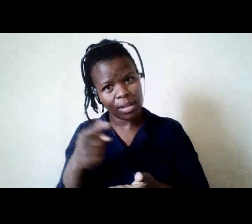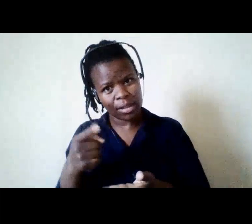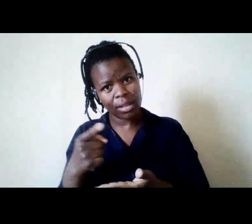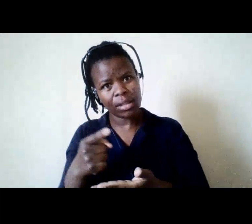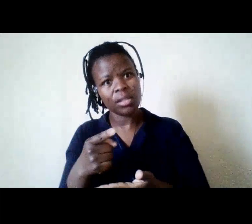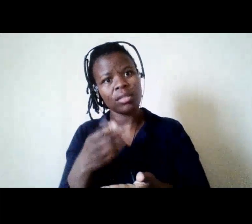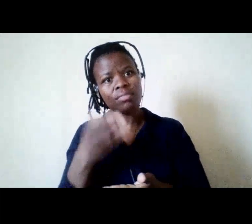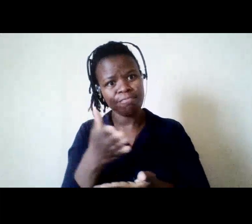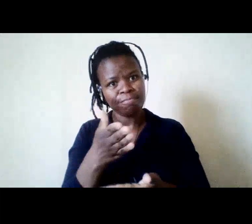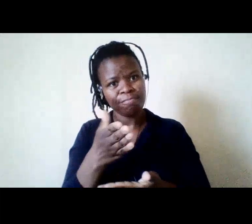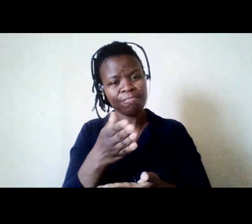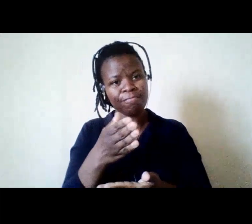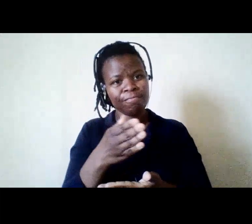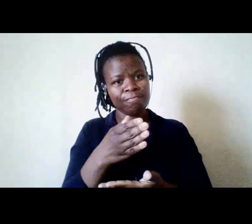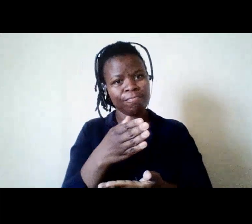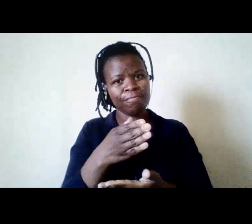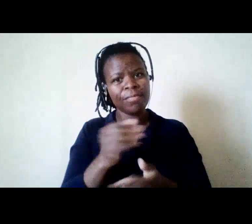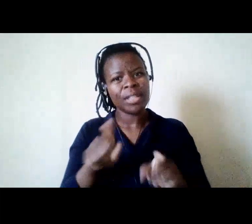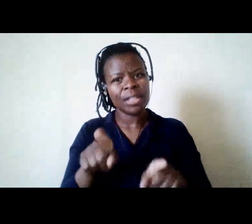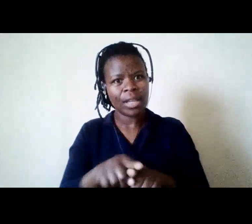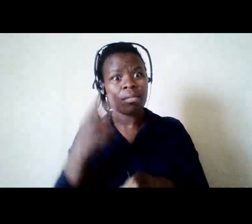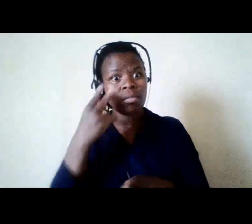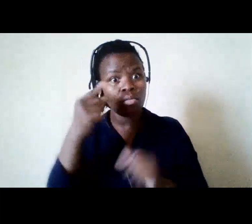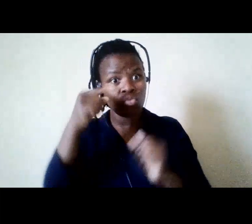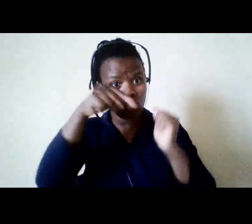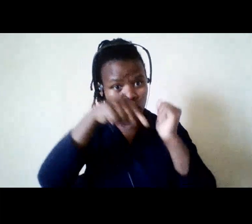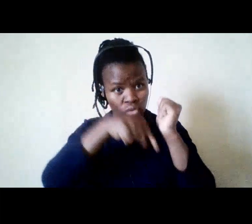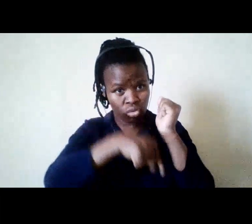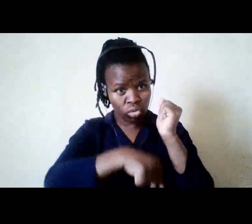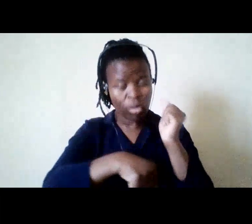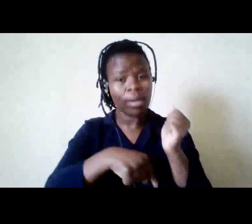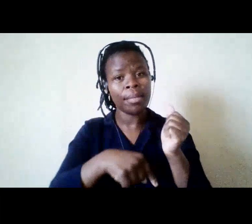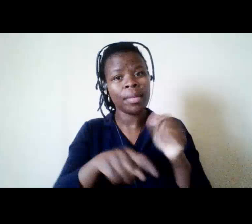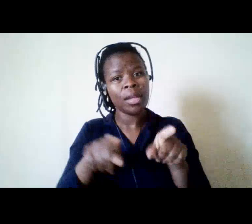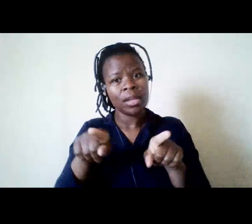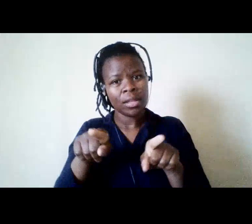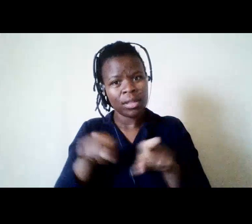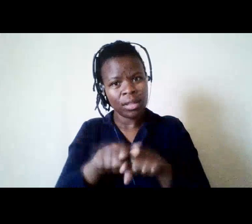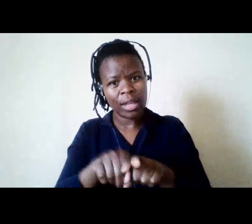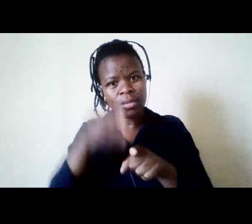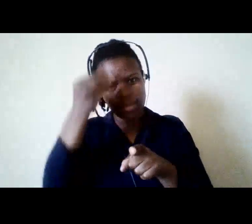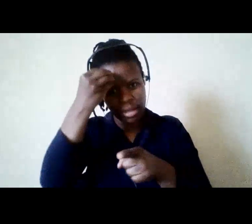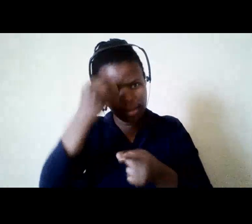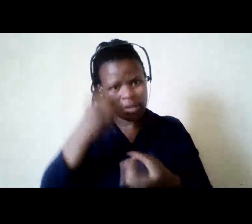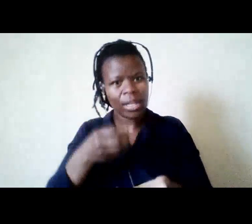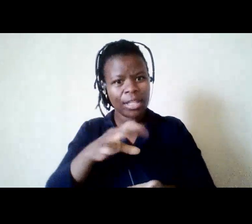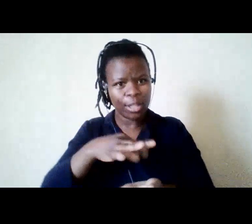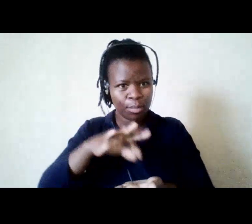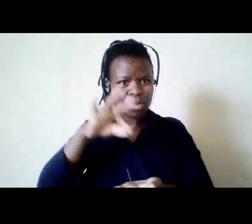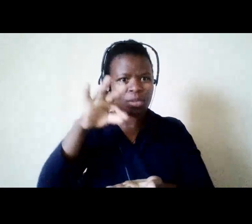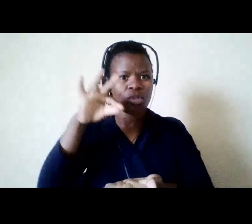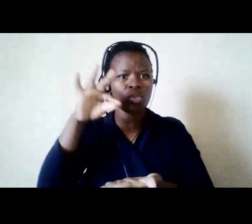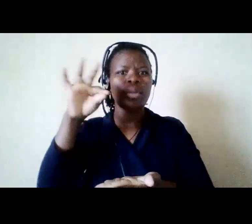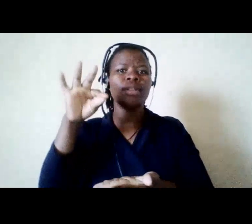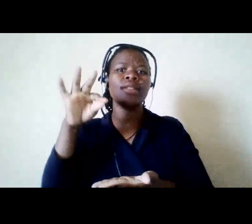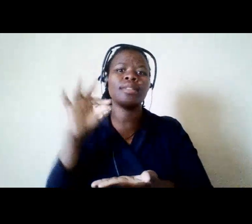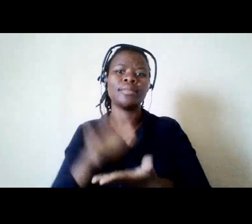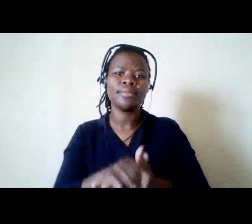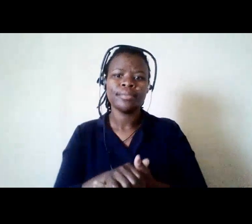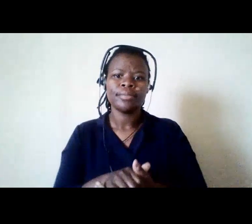look deeper into that. In regards to spirituality, I don't know if you